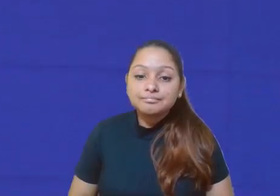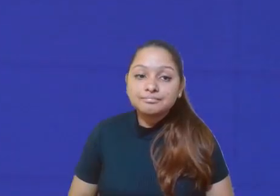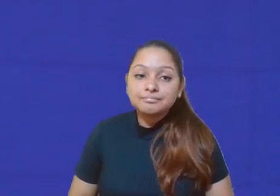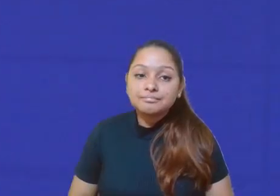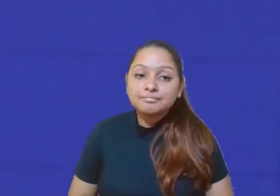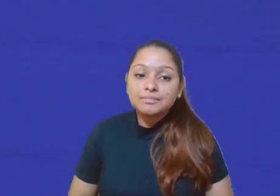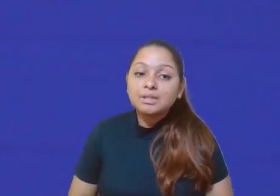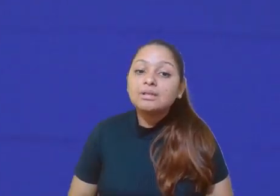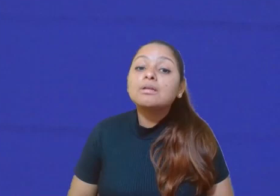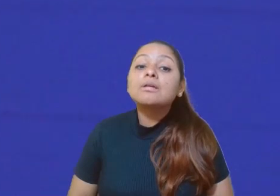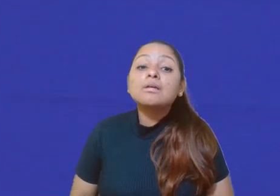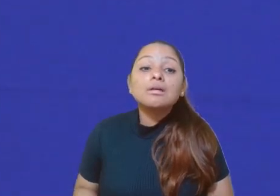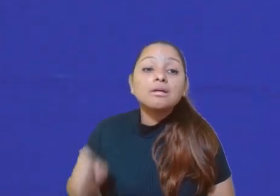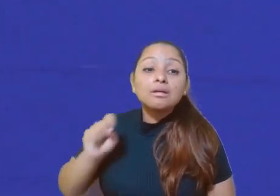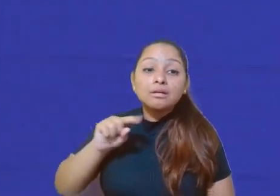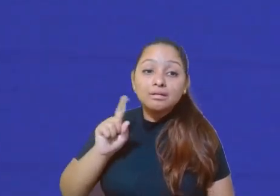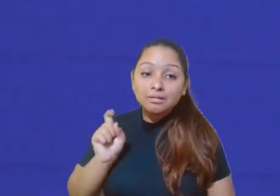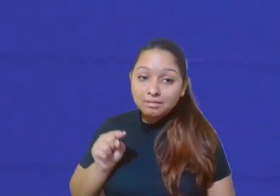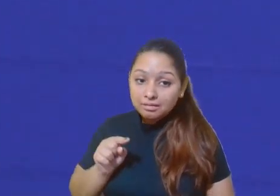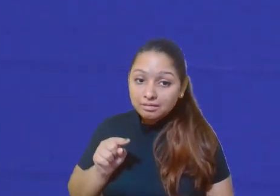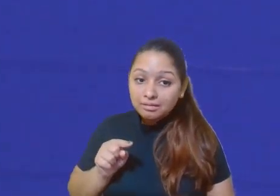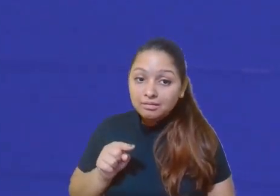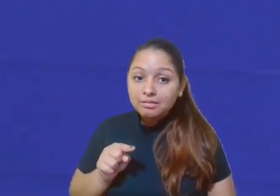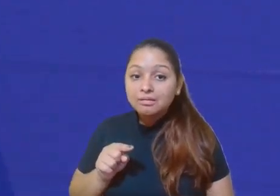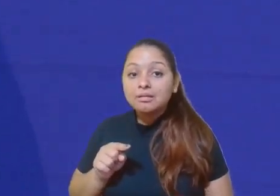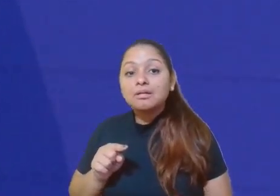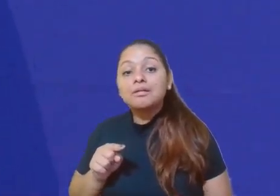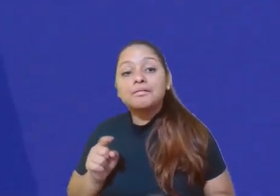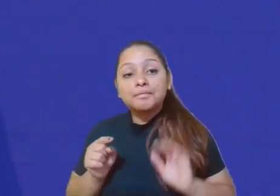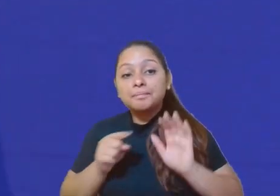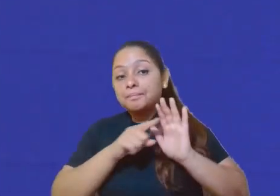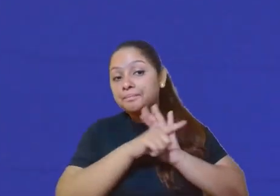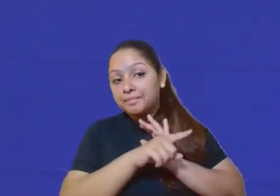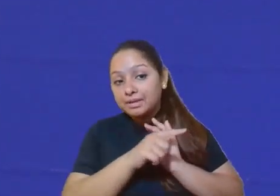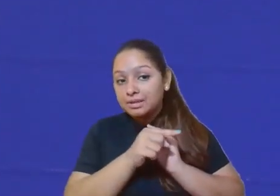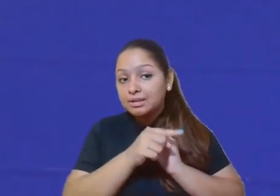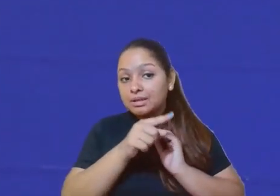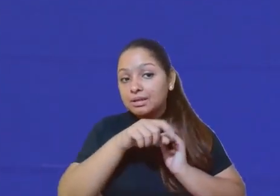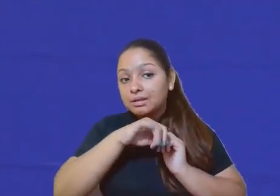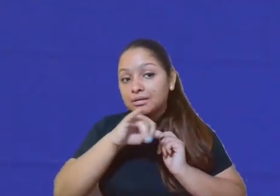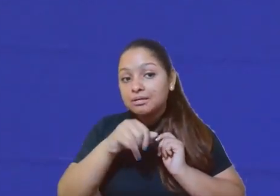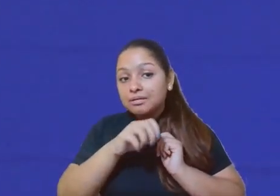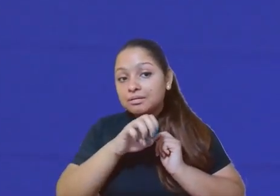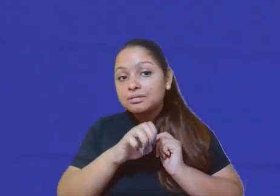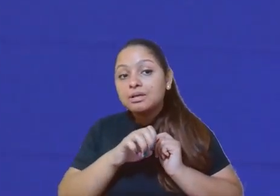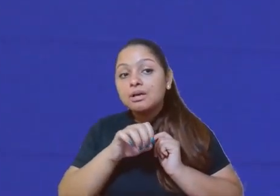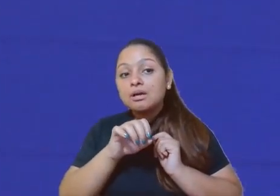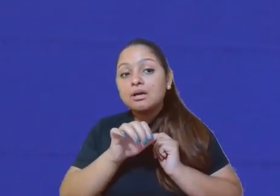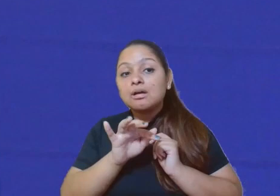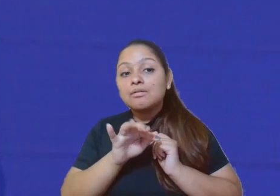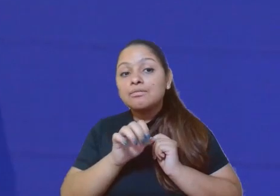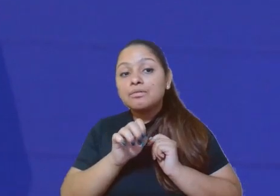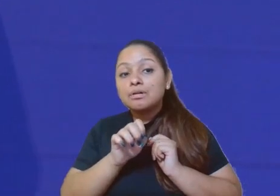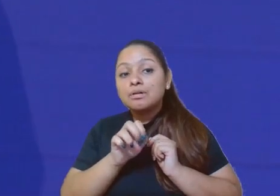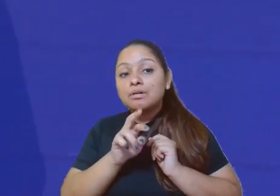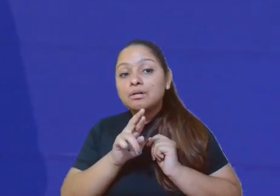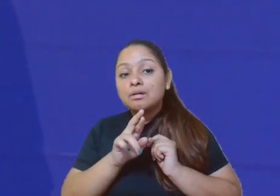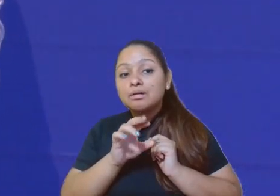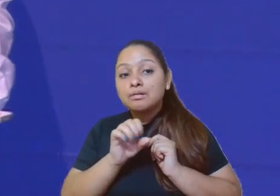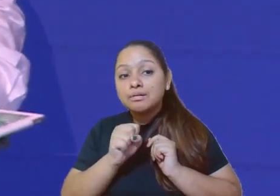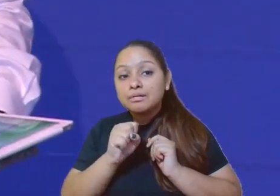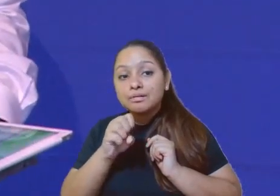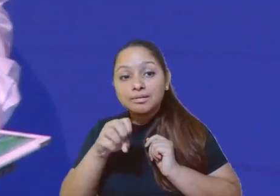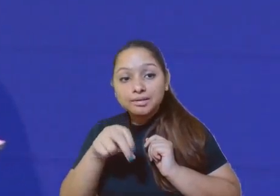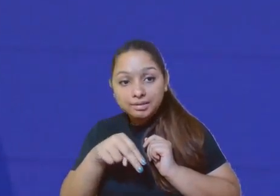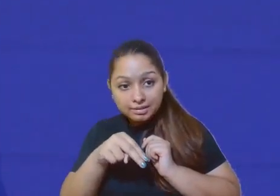There's a question here for Jefferson that's more details about how the mission